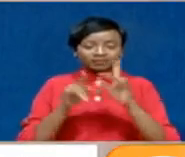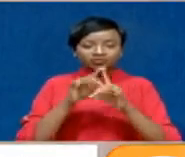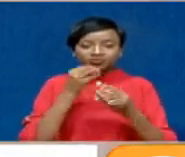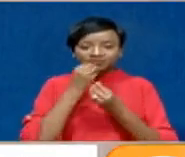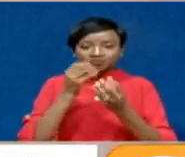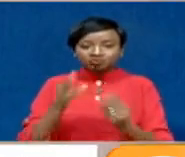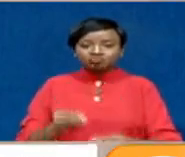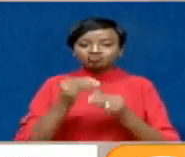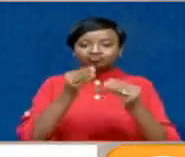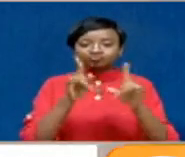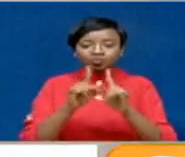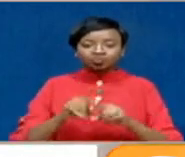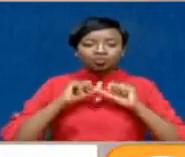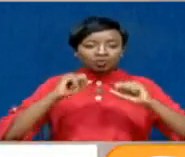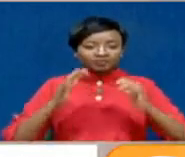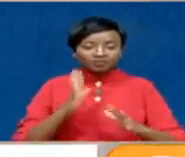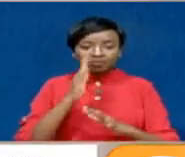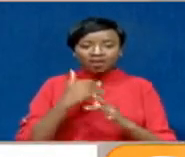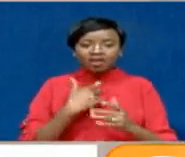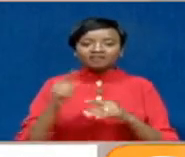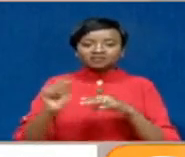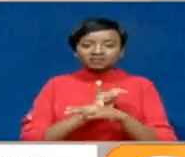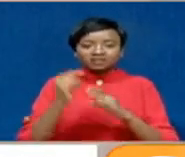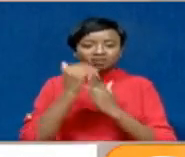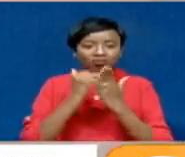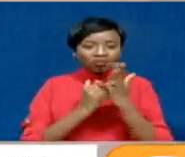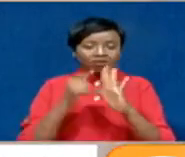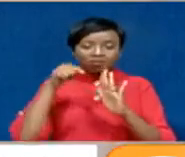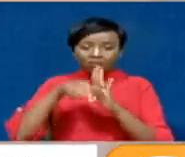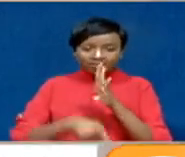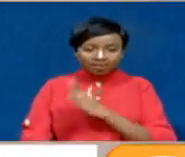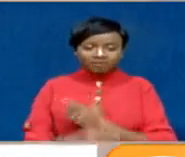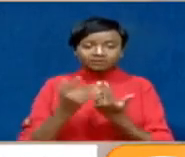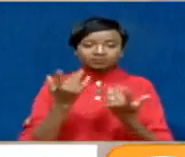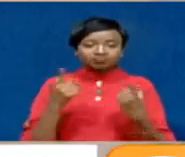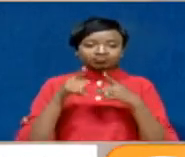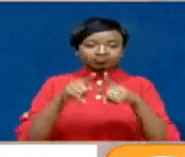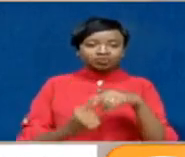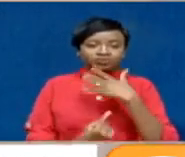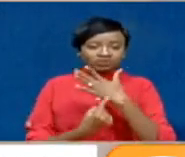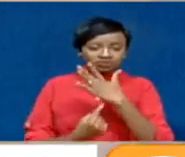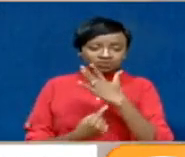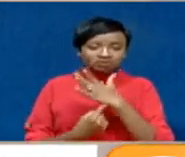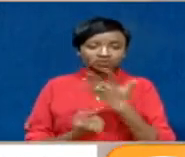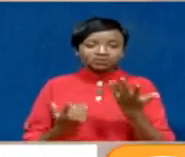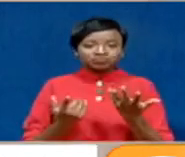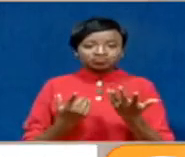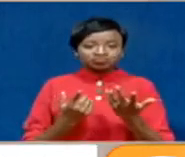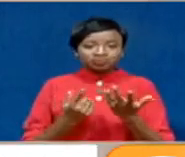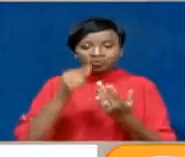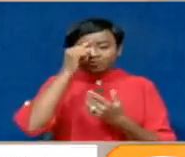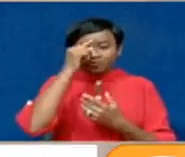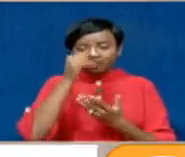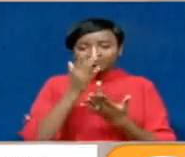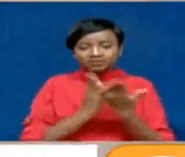officers, professionals, and students will be taken through a comprehensive training program in line with the progressive digitization and digitalization of